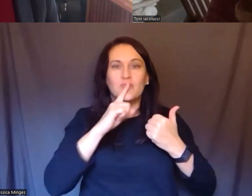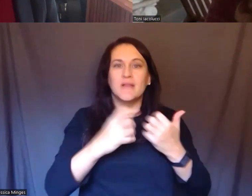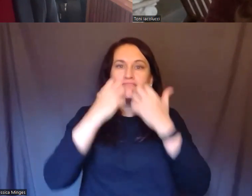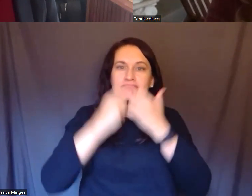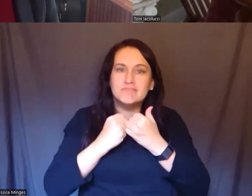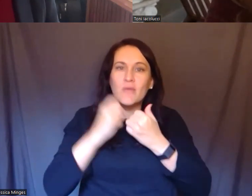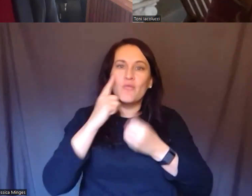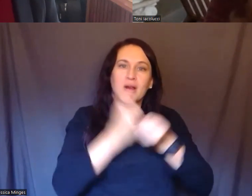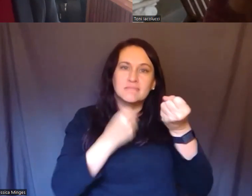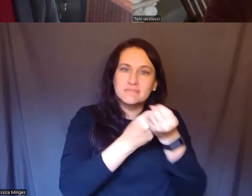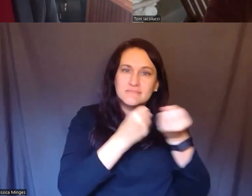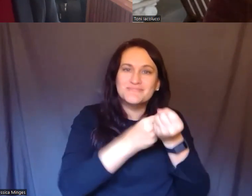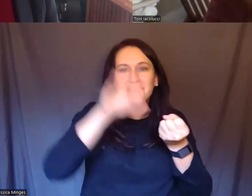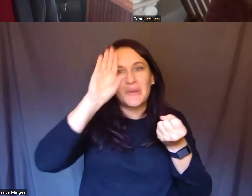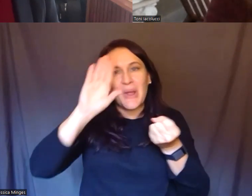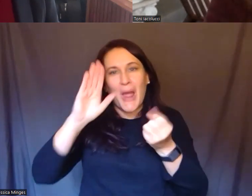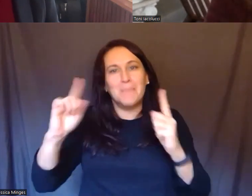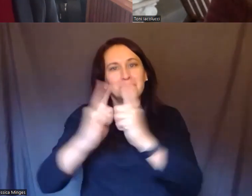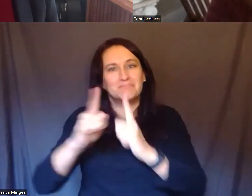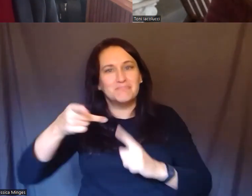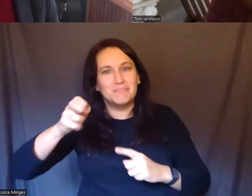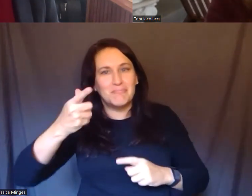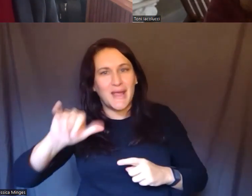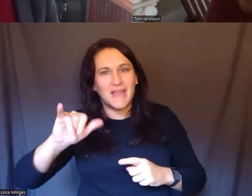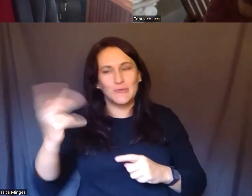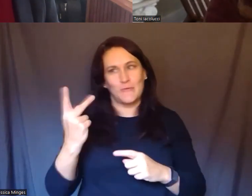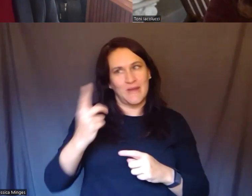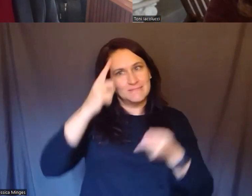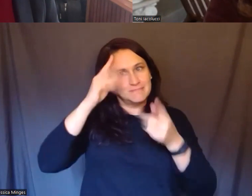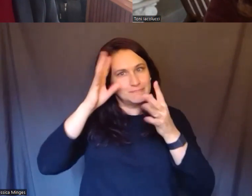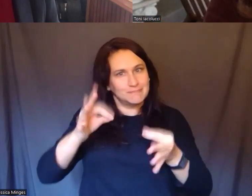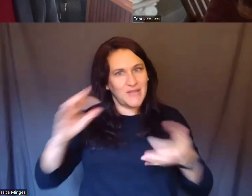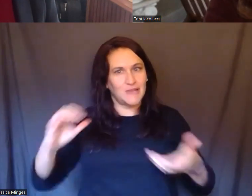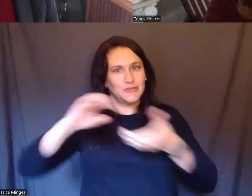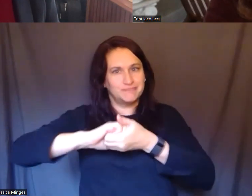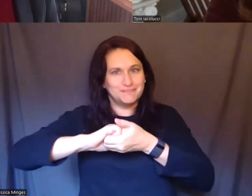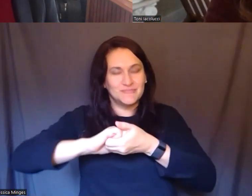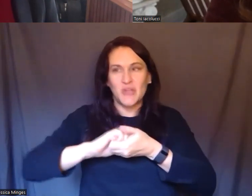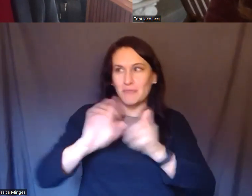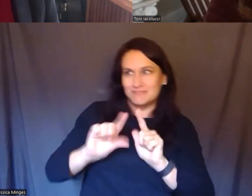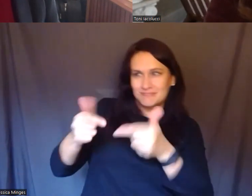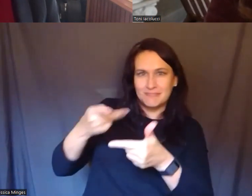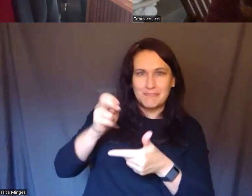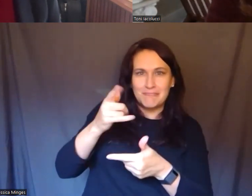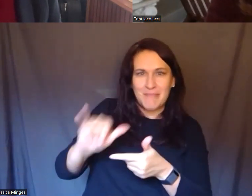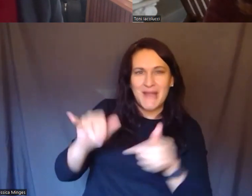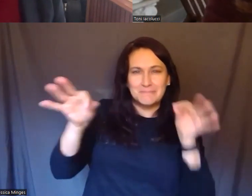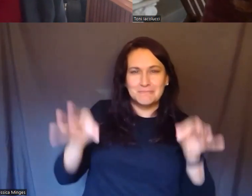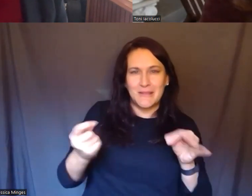advocacy. And I knew Peggy, and we decided to join forces. So I'm going to let Peggy take over from here and tell you more about that.